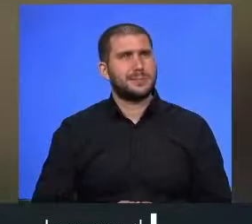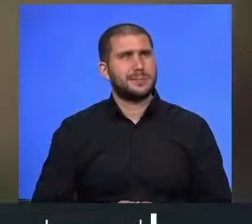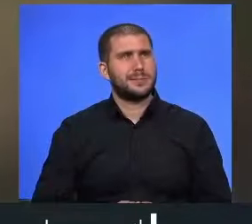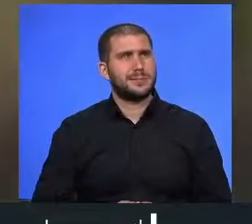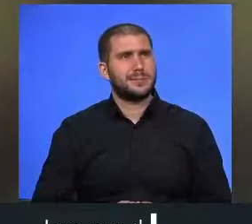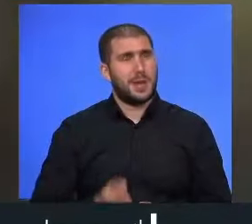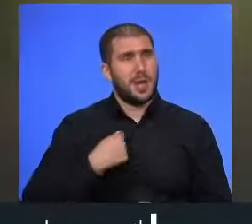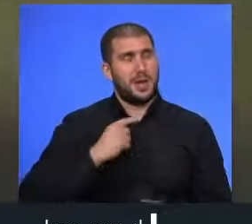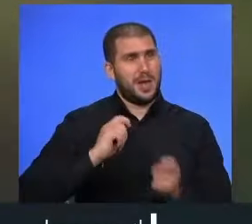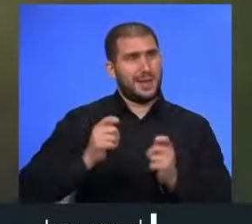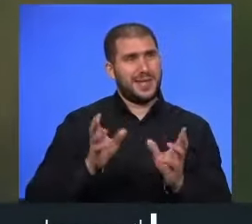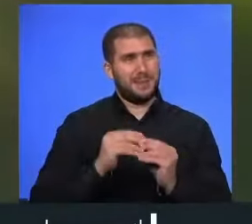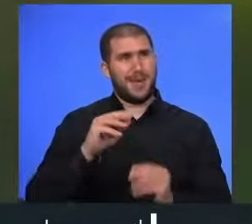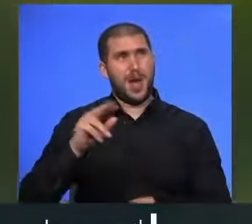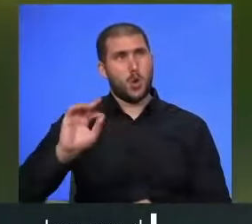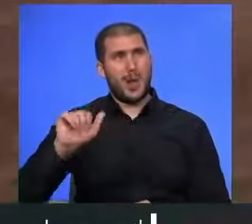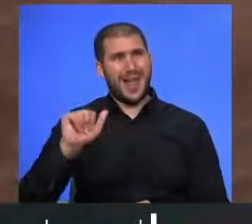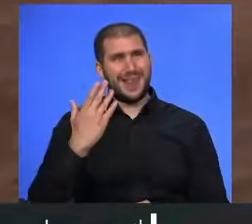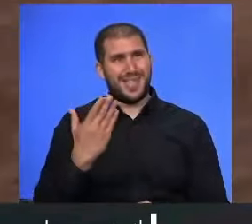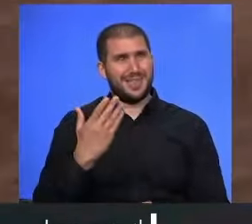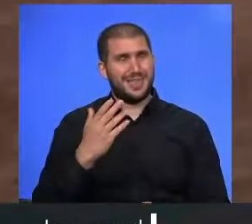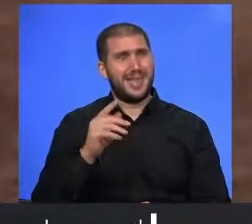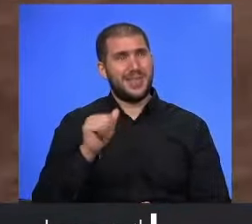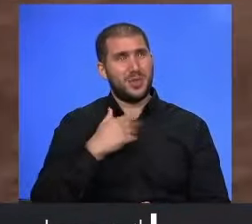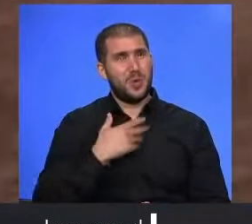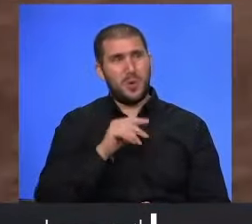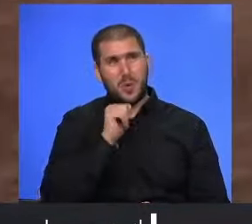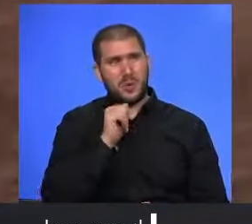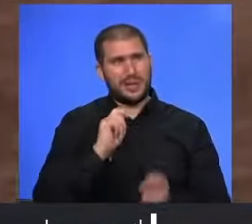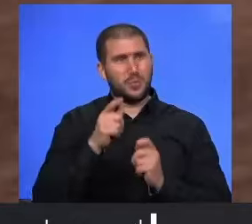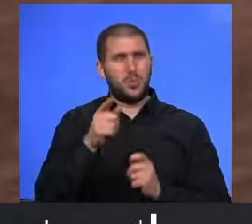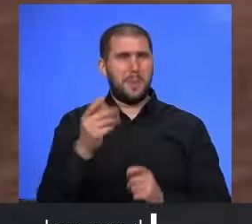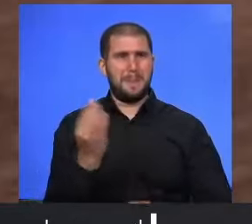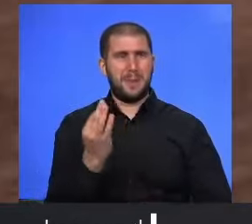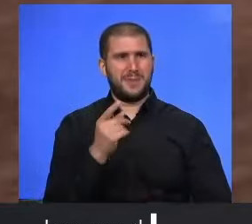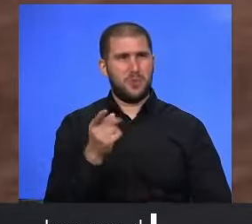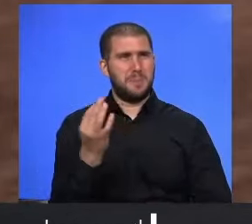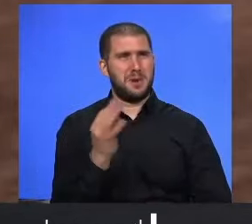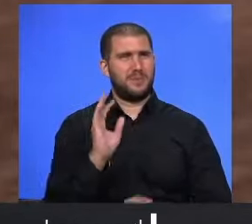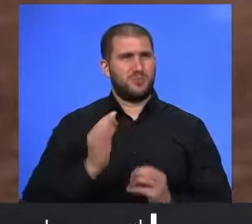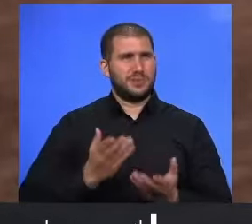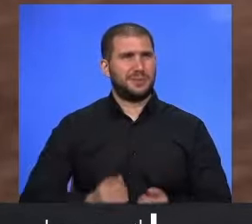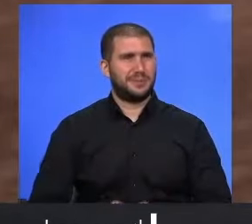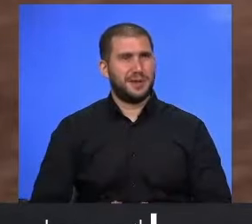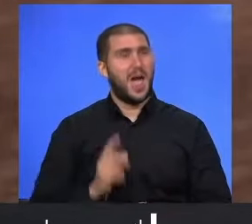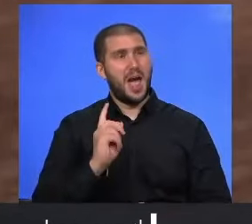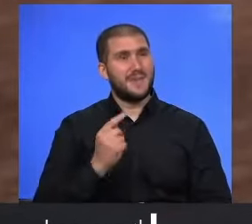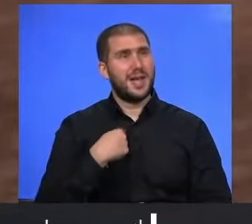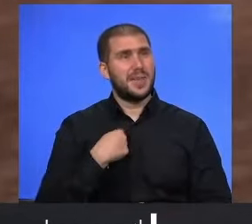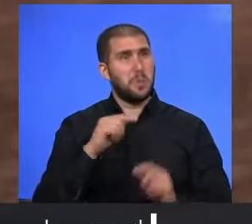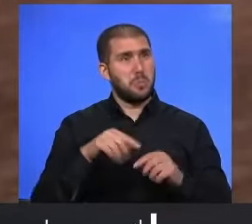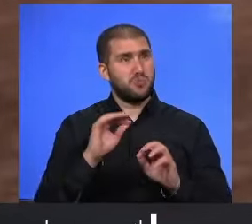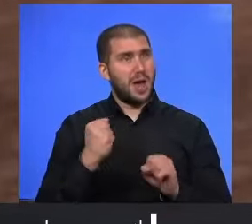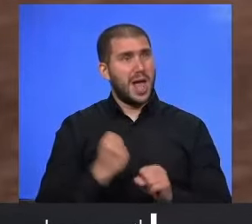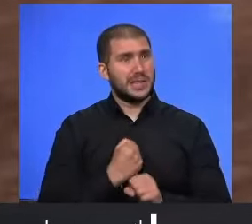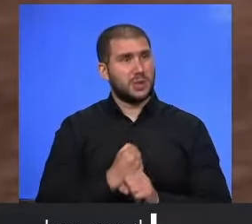I danced earlier with Eitan's sister. Yes. Eitan, I don't think wants to dance. He's too cool. He's too cool for dancing. But